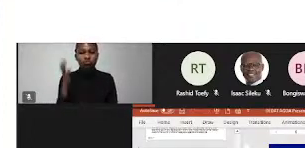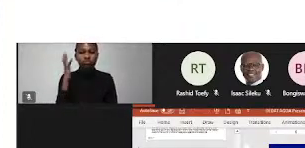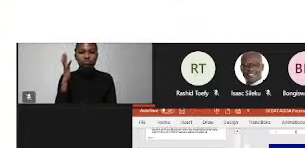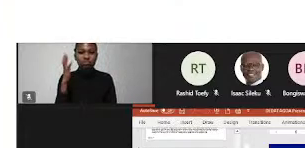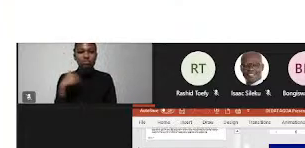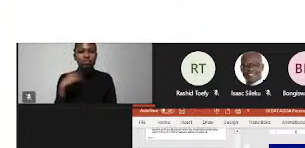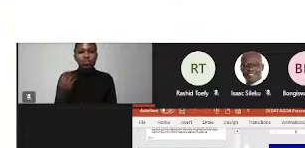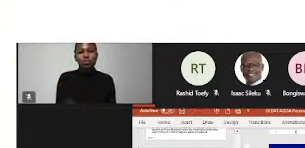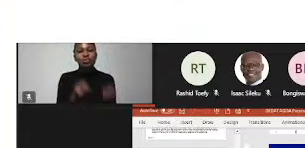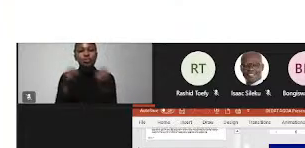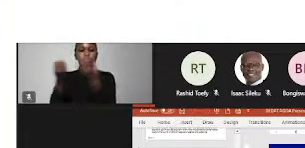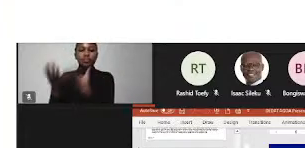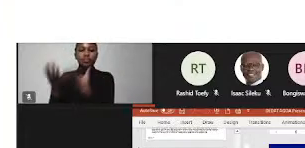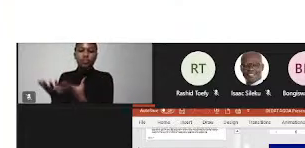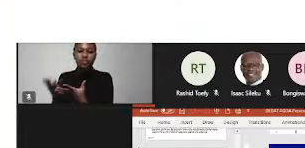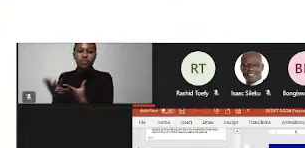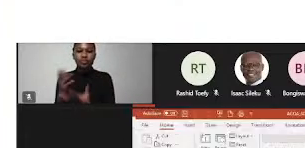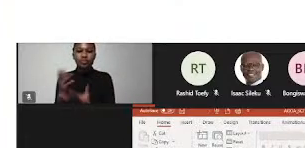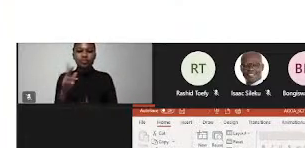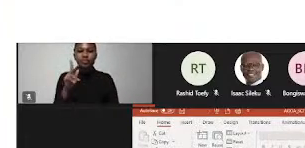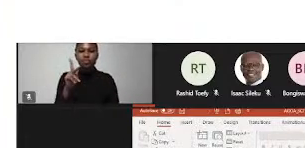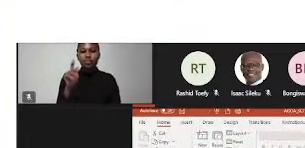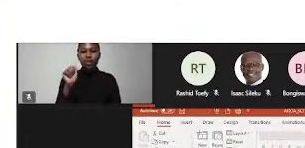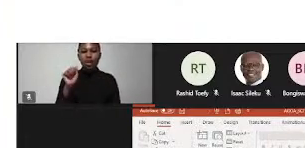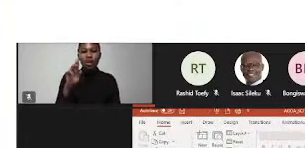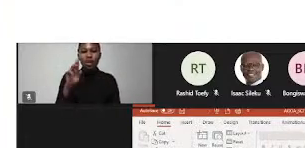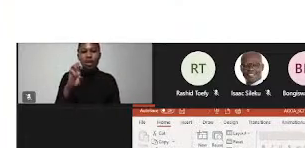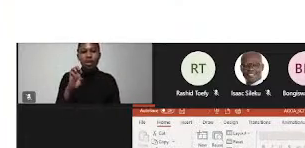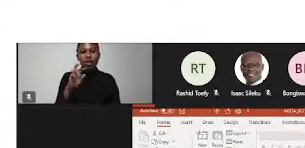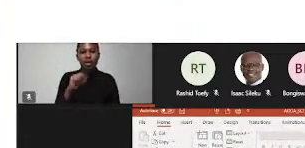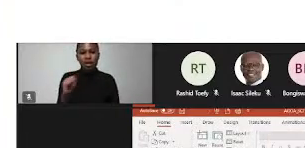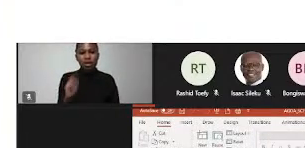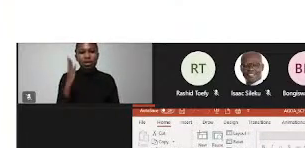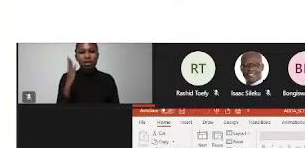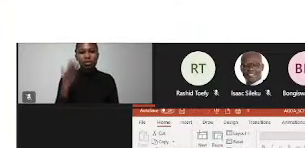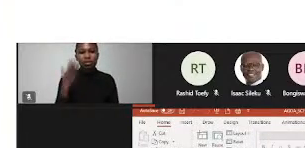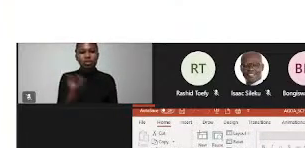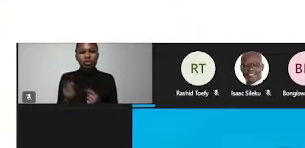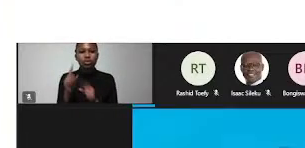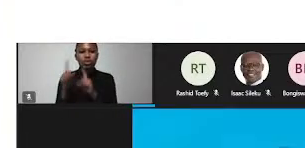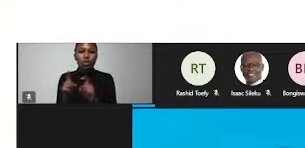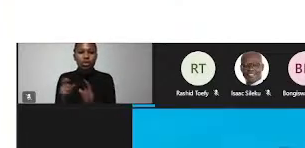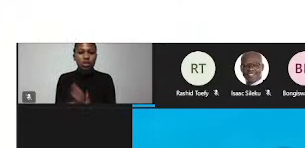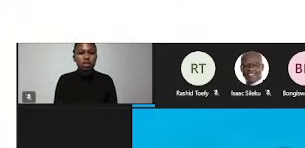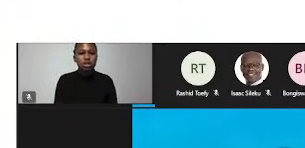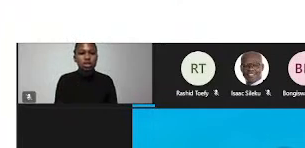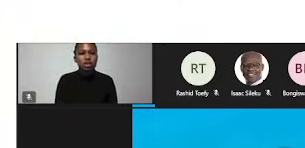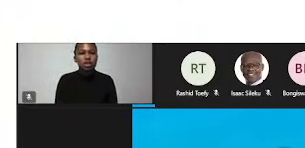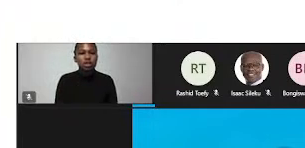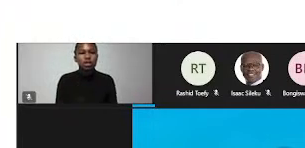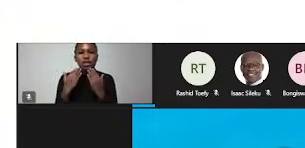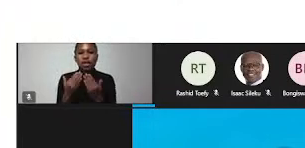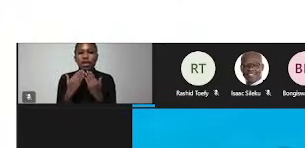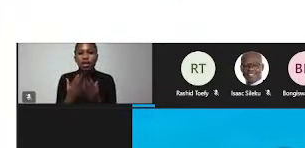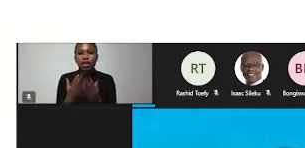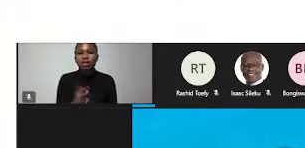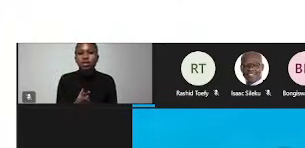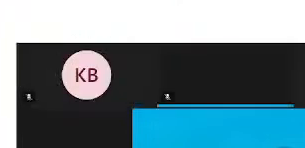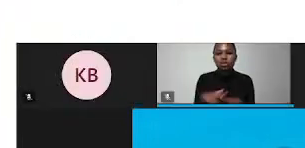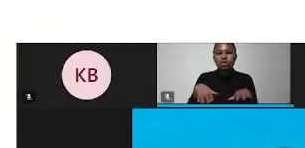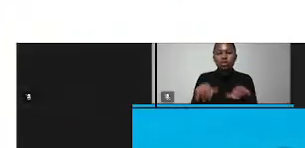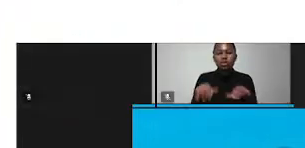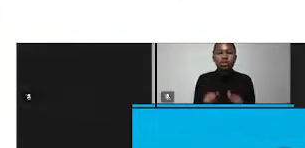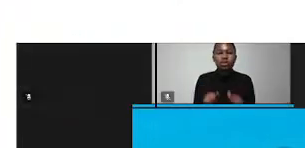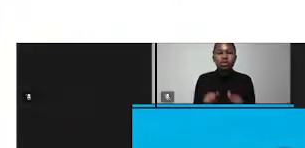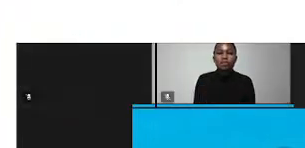over to Karen. I'm sure we'll take the questions collectively. Thanks, Corin.